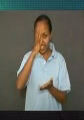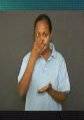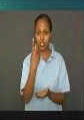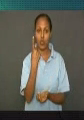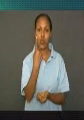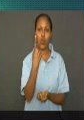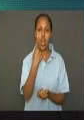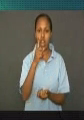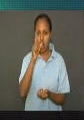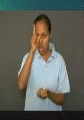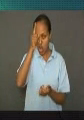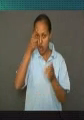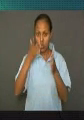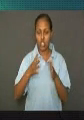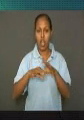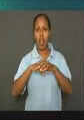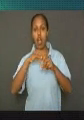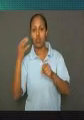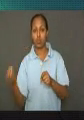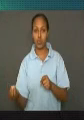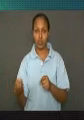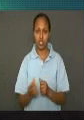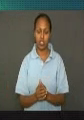one logical output.